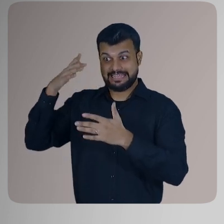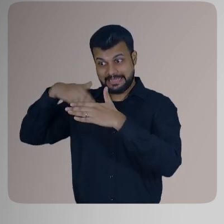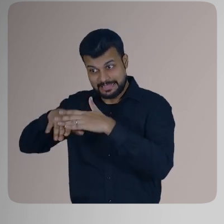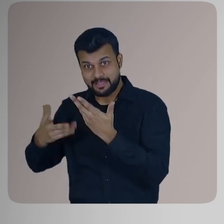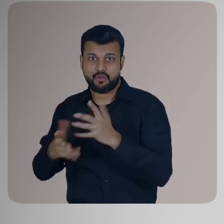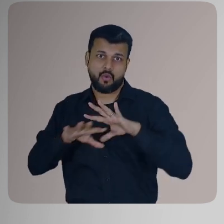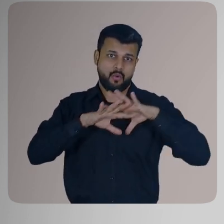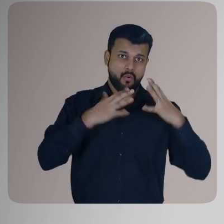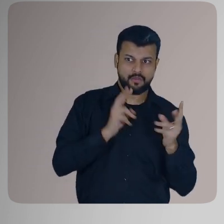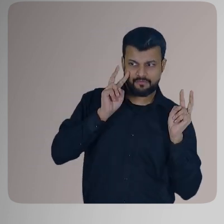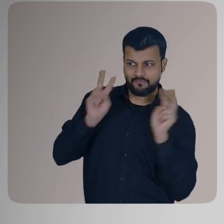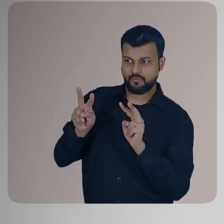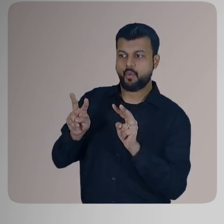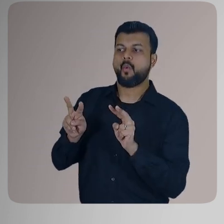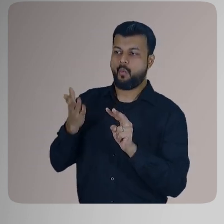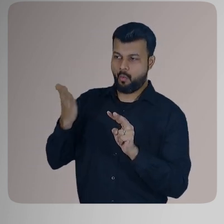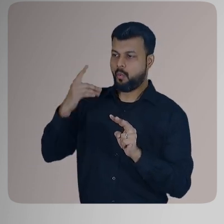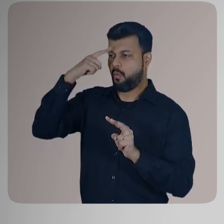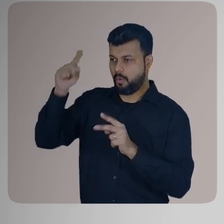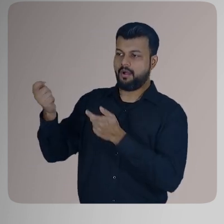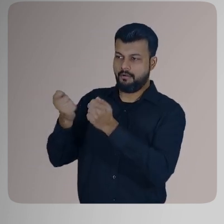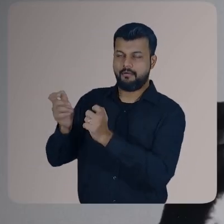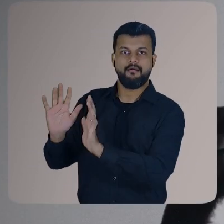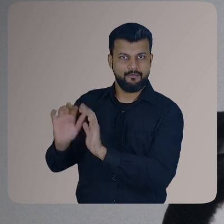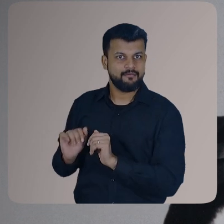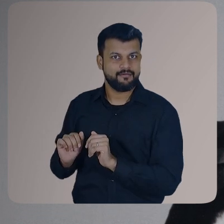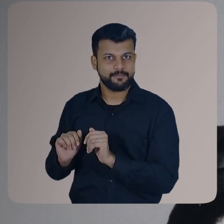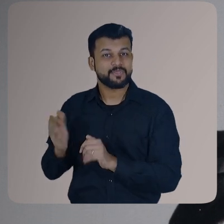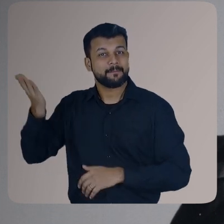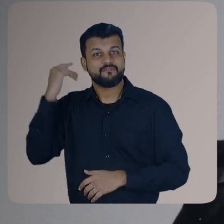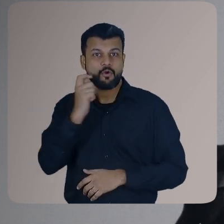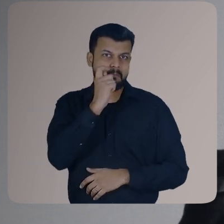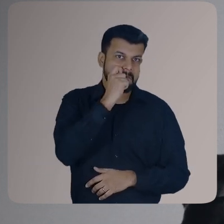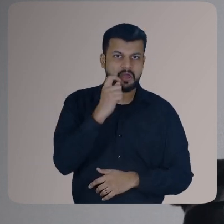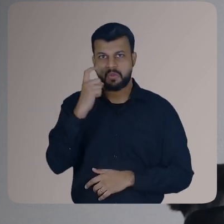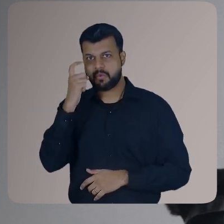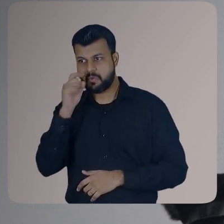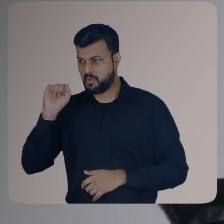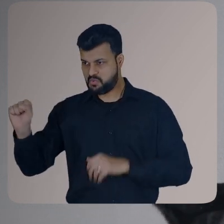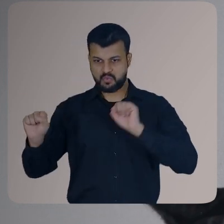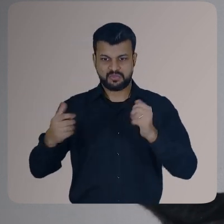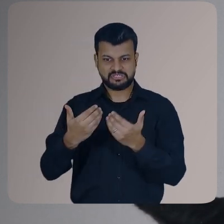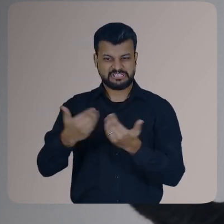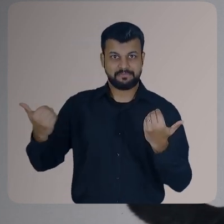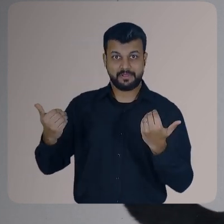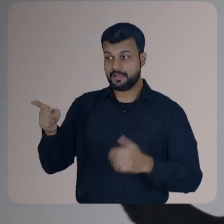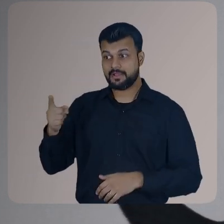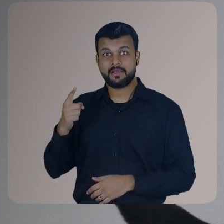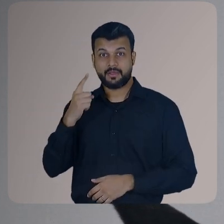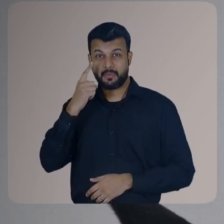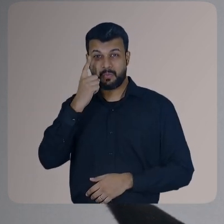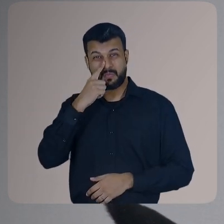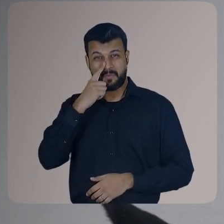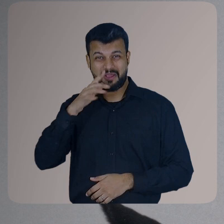as the face of Indian royalty, both nationally and internationally. She played a role in reshaping gender debates in the